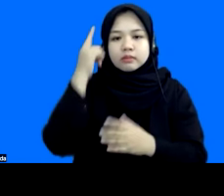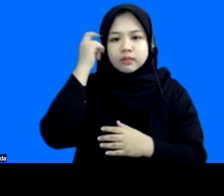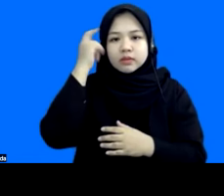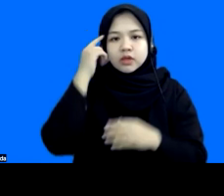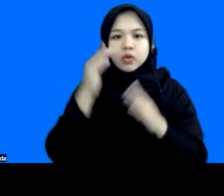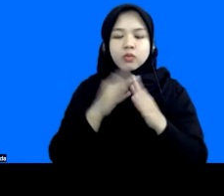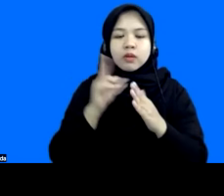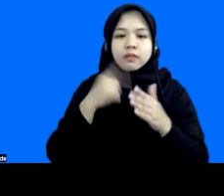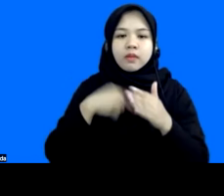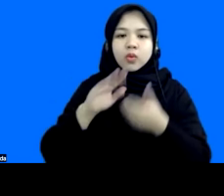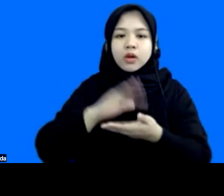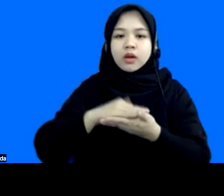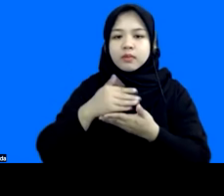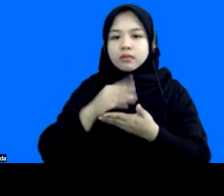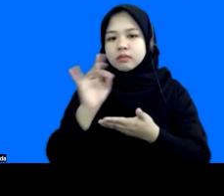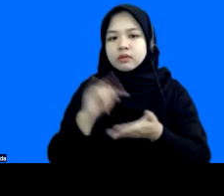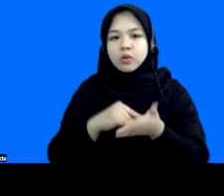tablets. However,